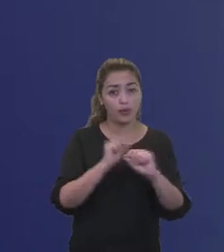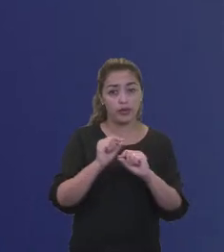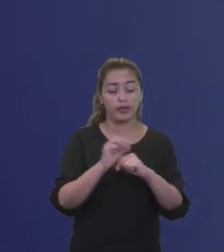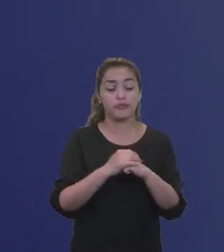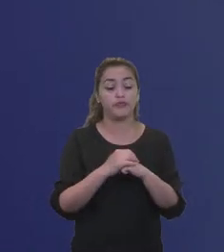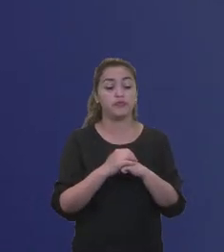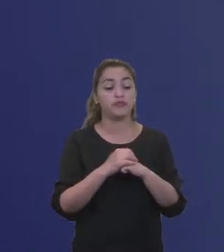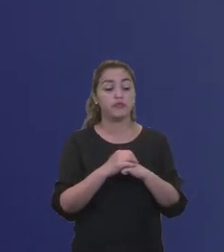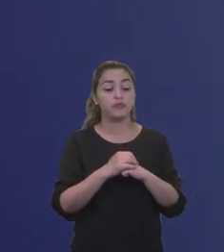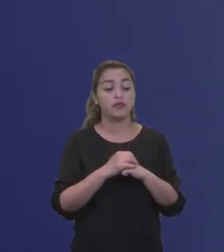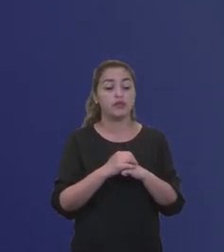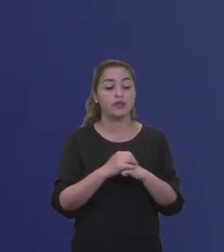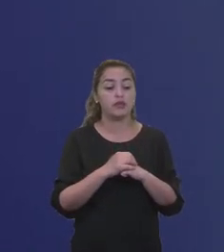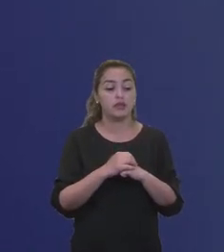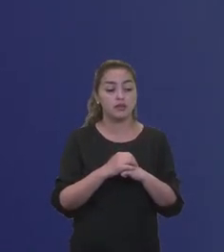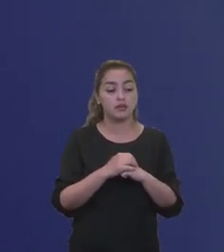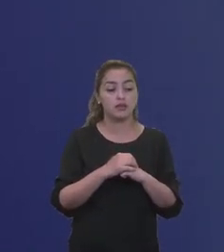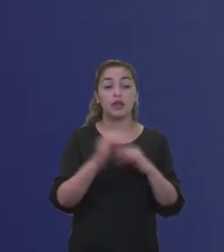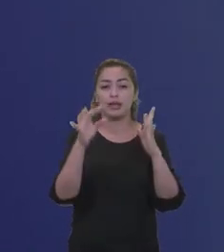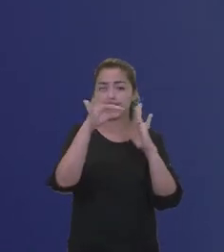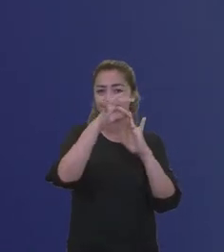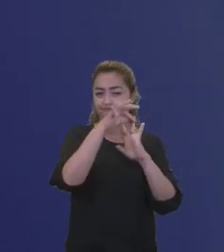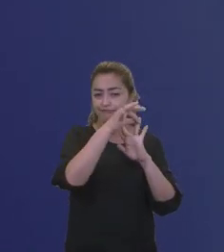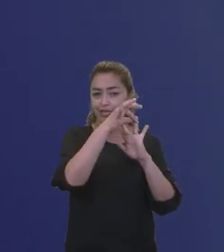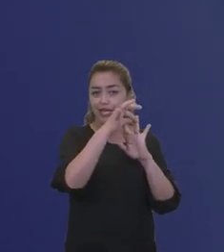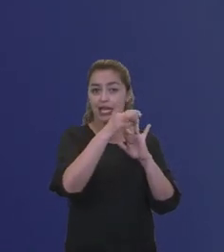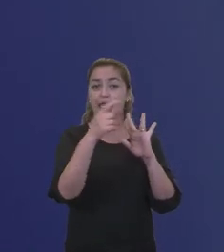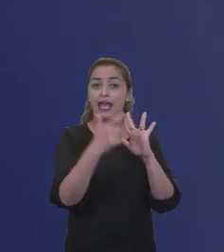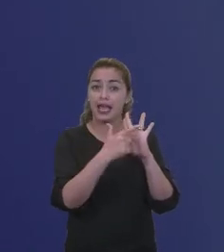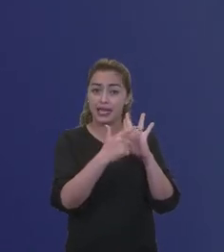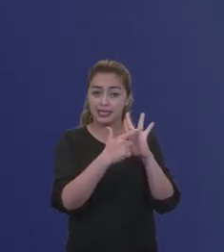would be what we call